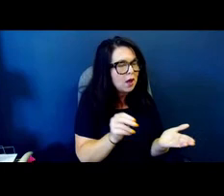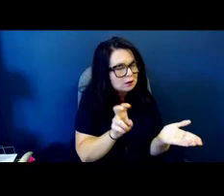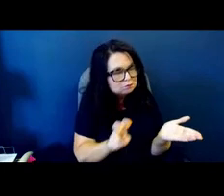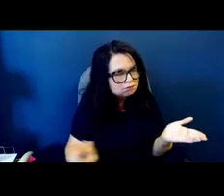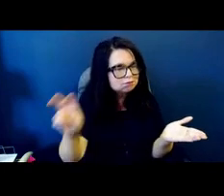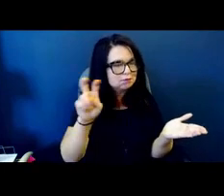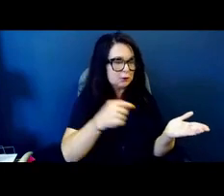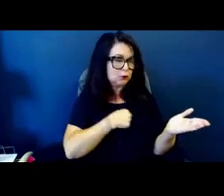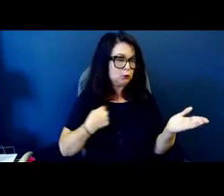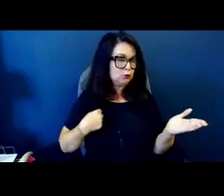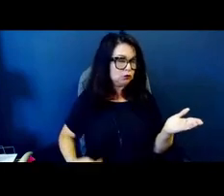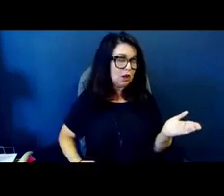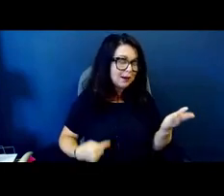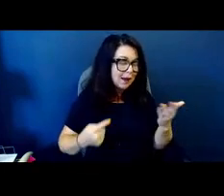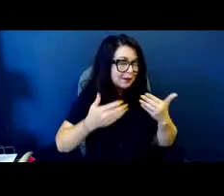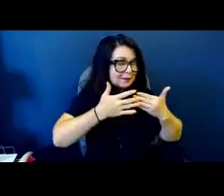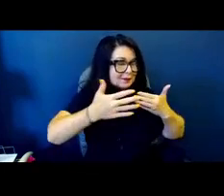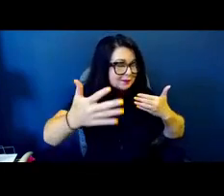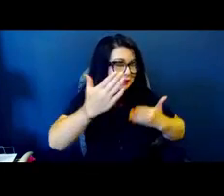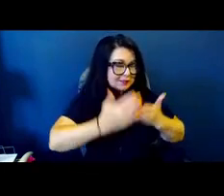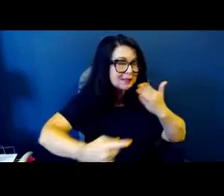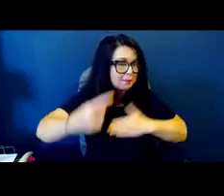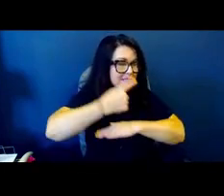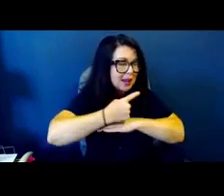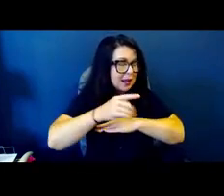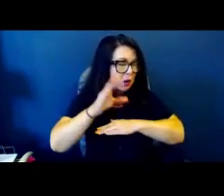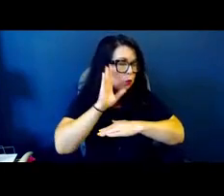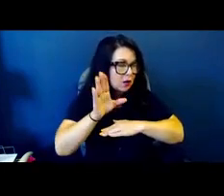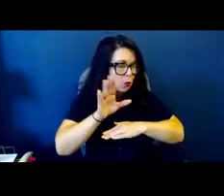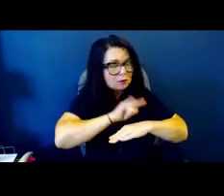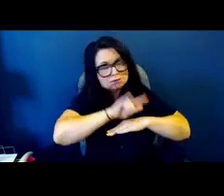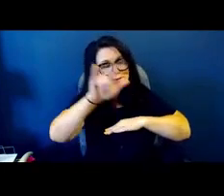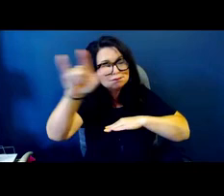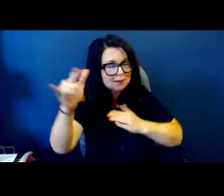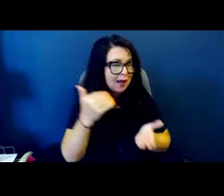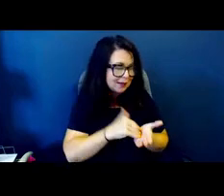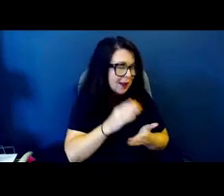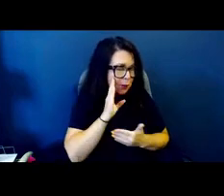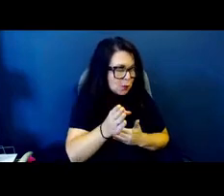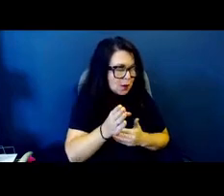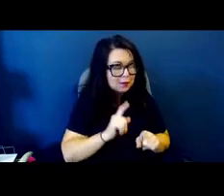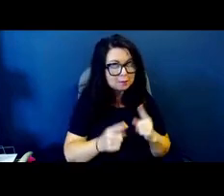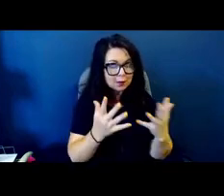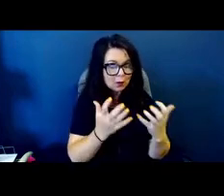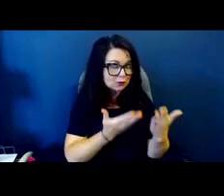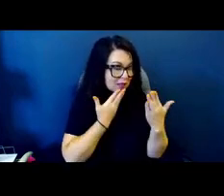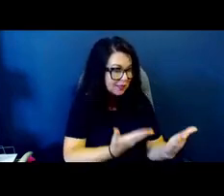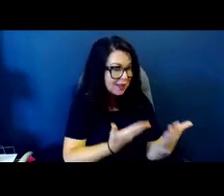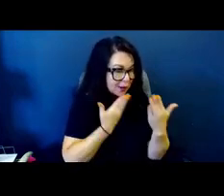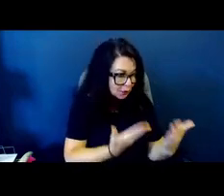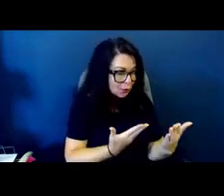that opportunity will open up for us again. But right now, I just want to say thank you. You